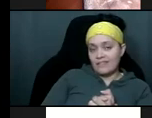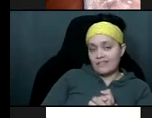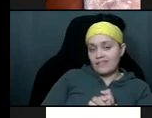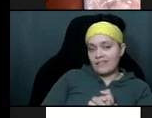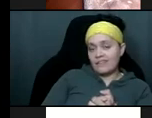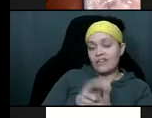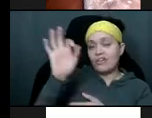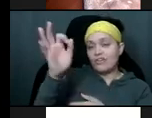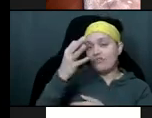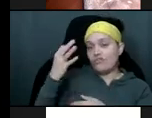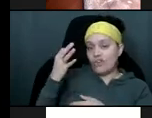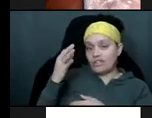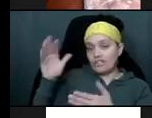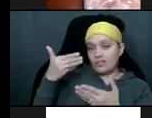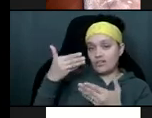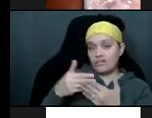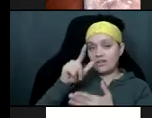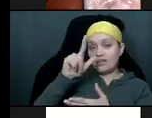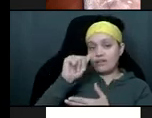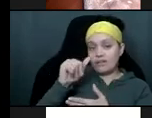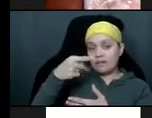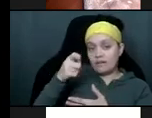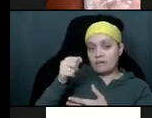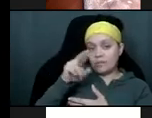French ships arrived, the La Pérouse expedition.